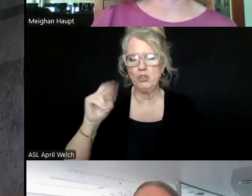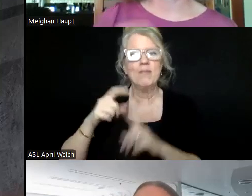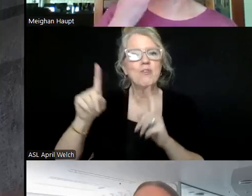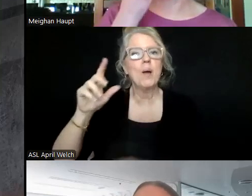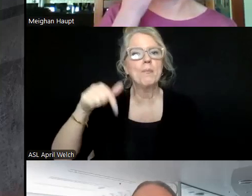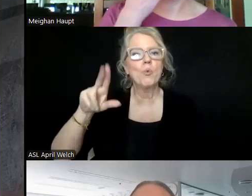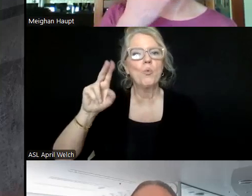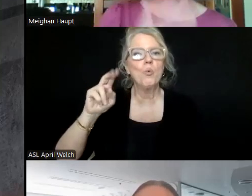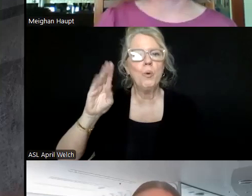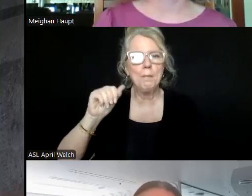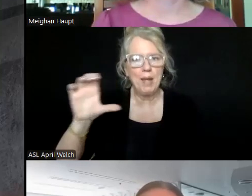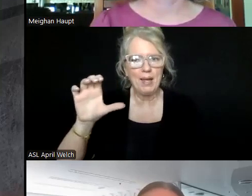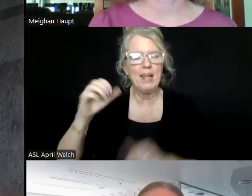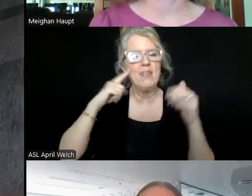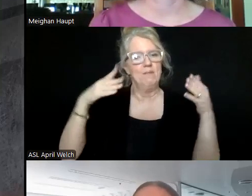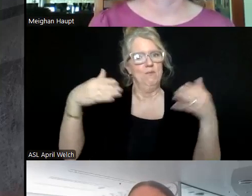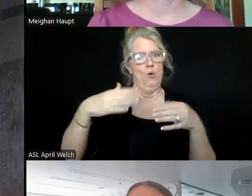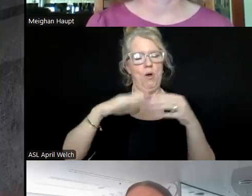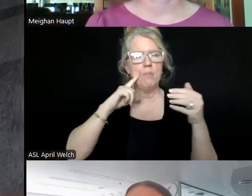focused on the processes